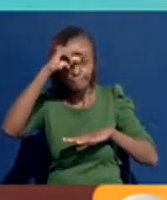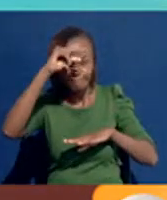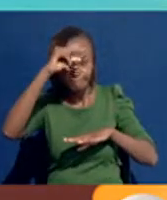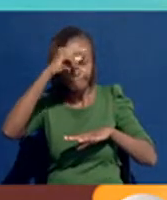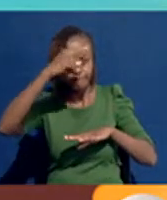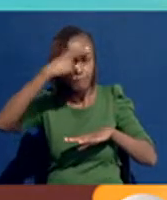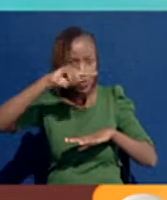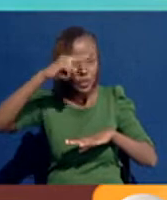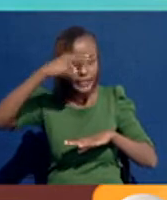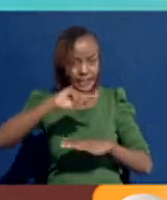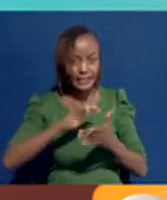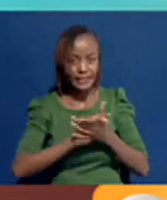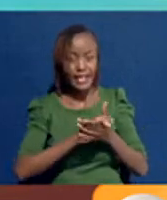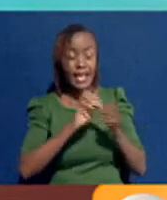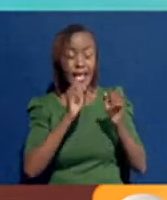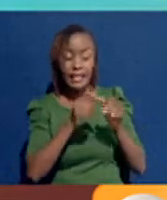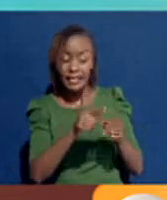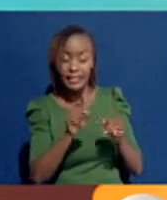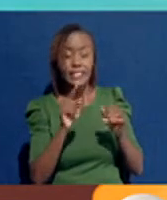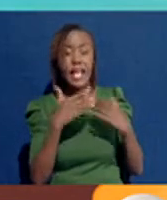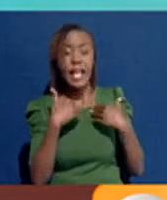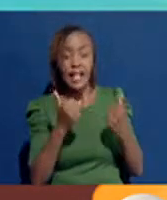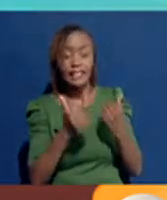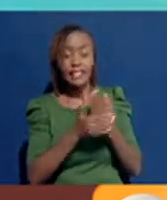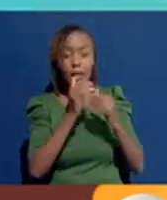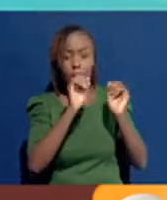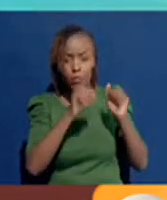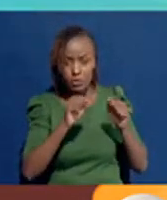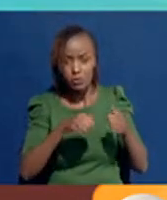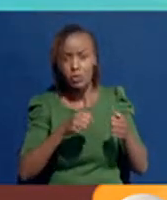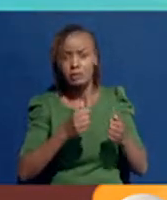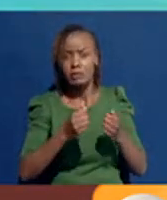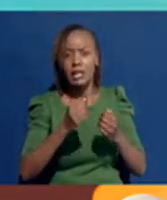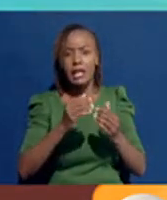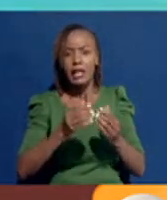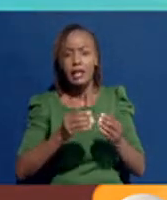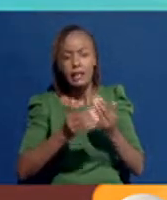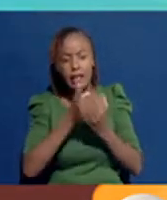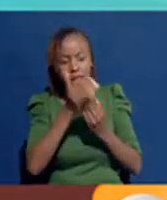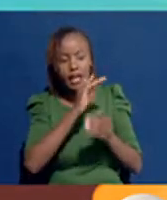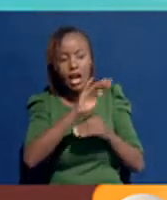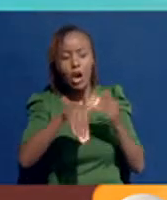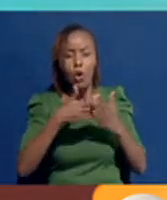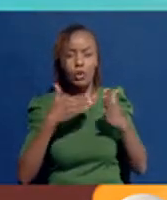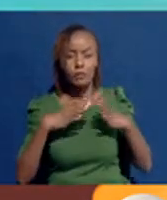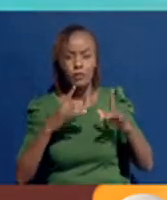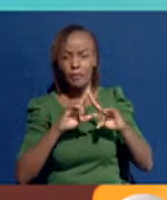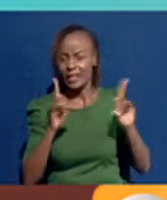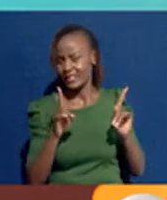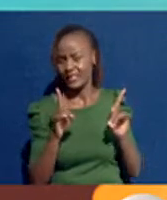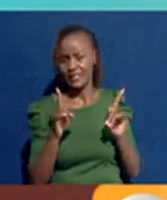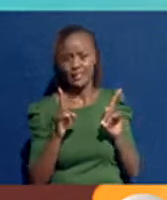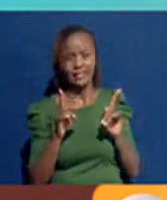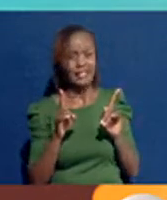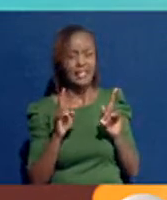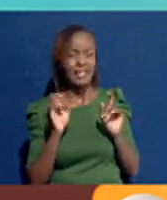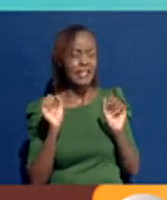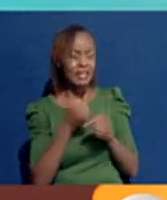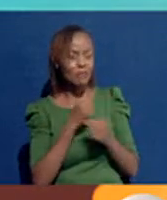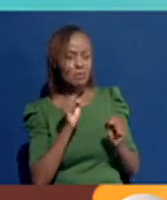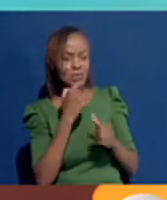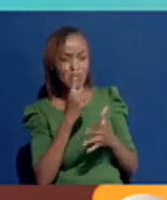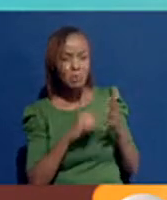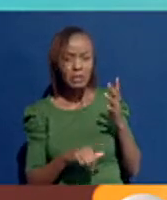that this universal health care can reach everybody else. Mm. Otherwise, it would be a mileage if we are going to talk about changes at